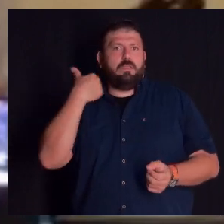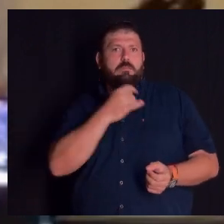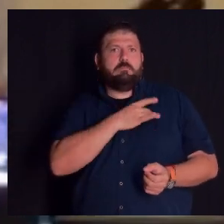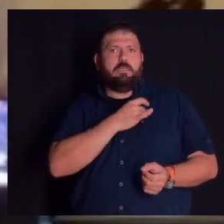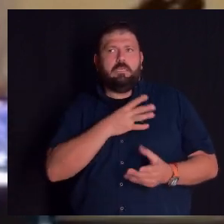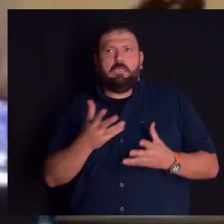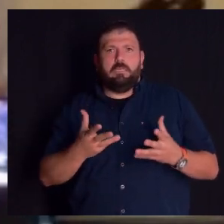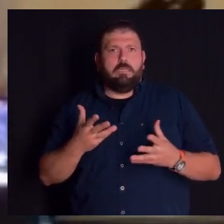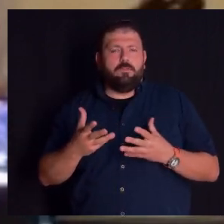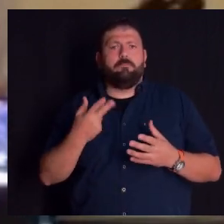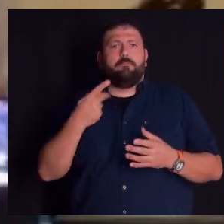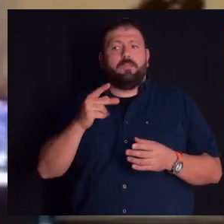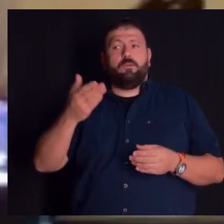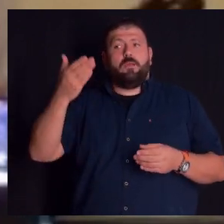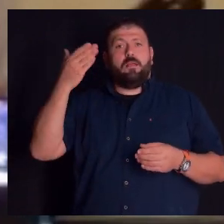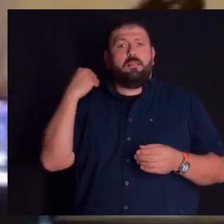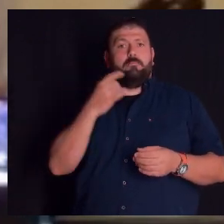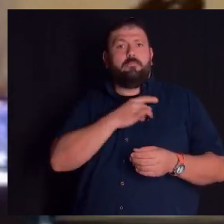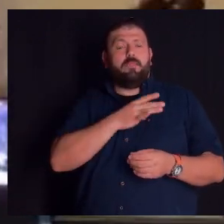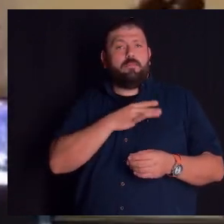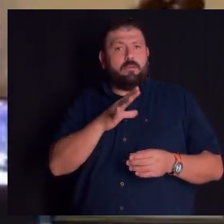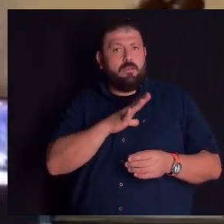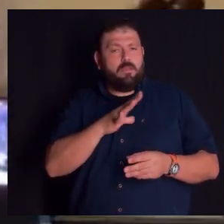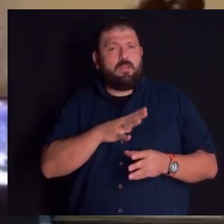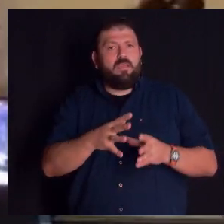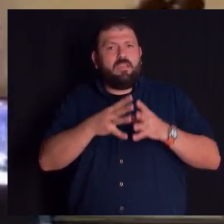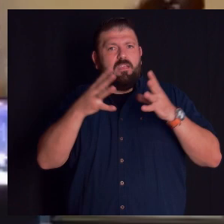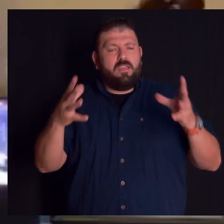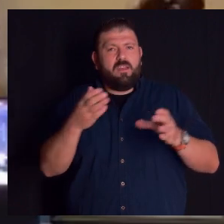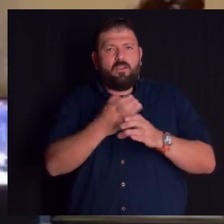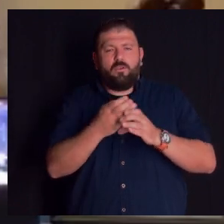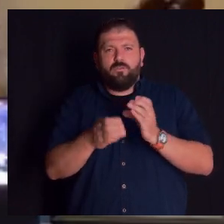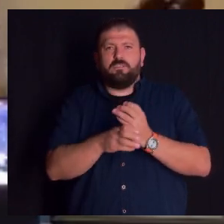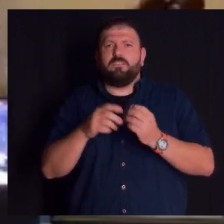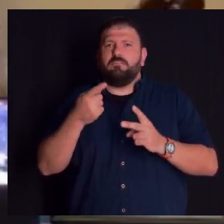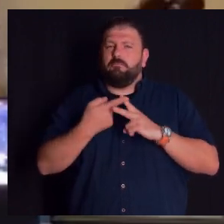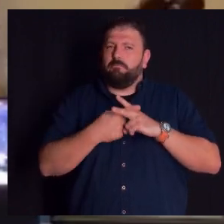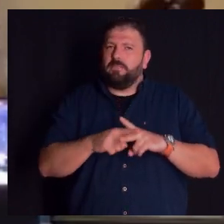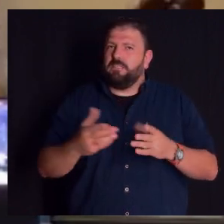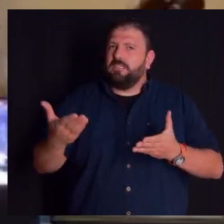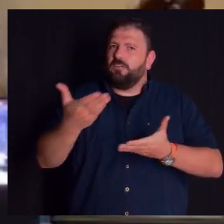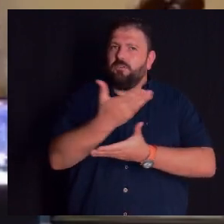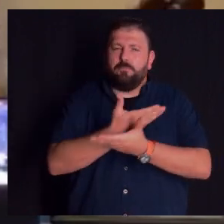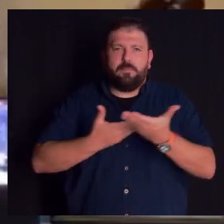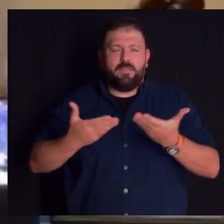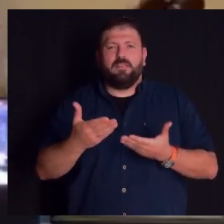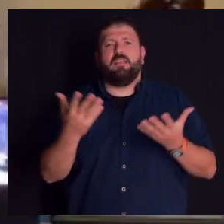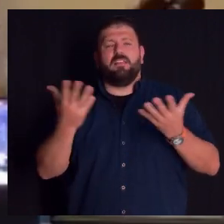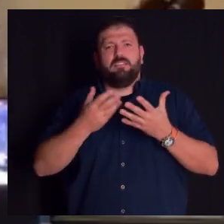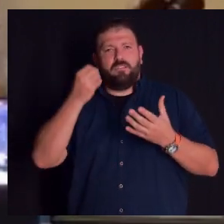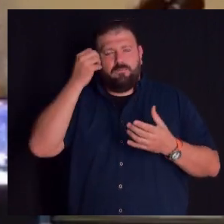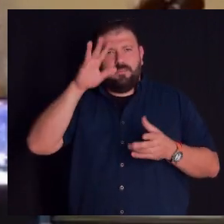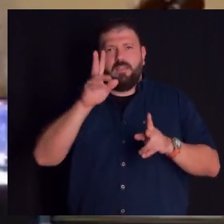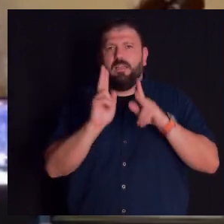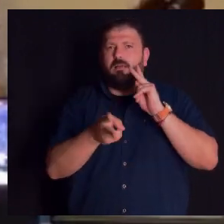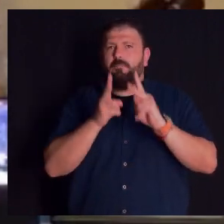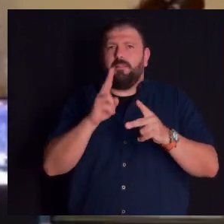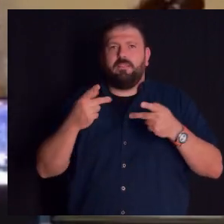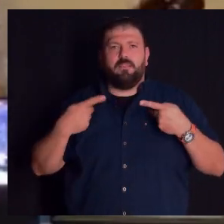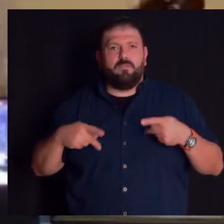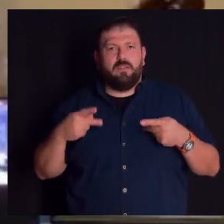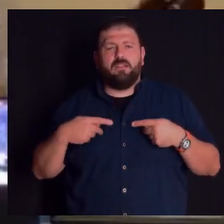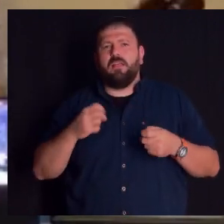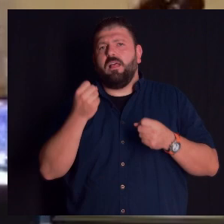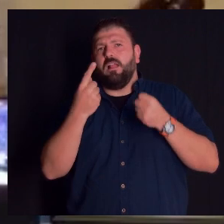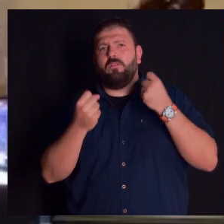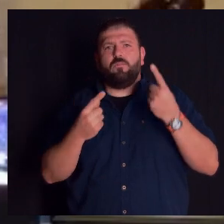que I detrás del have miedo están las grandes understood cosas that y empecé a compartir y empecé a hacer, getting rid of hacer that, you have OmniLife, great a things. platicar con I la started to gente. talk with Algunos people me about